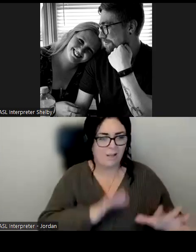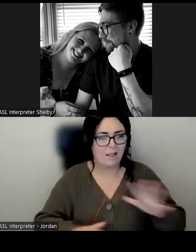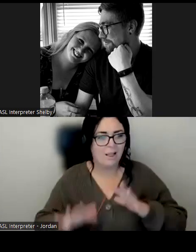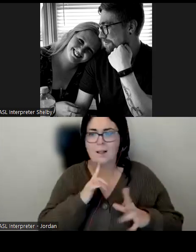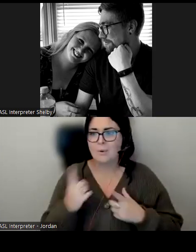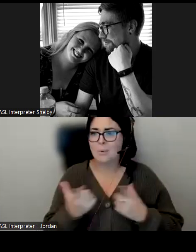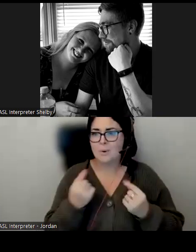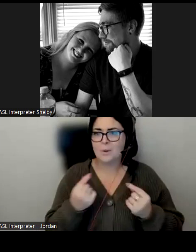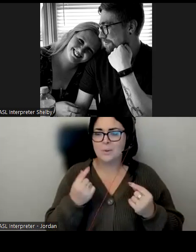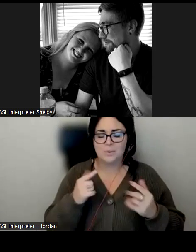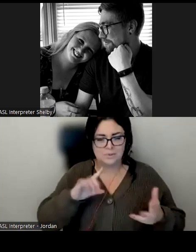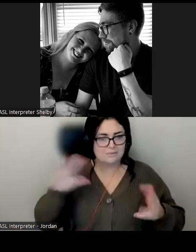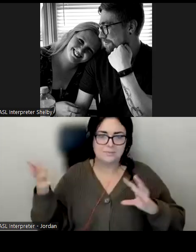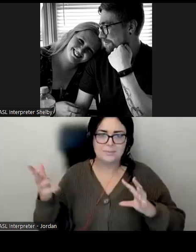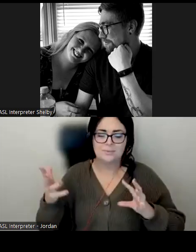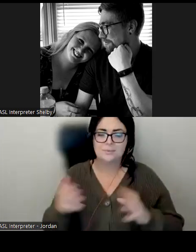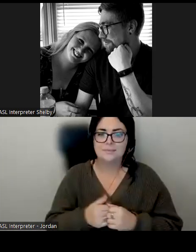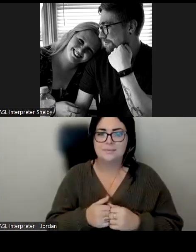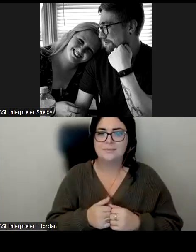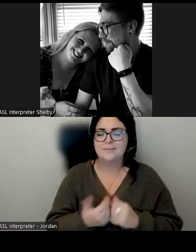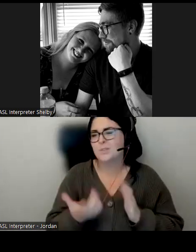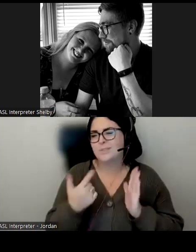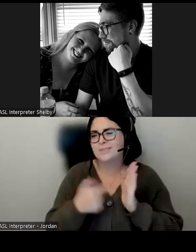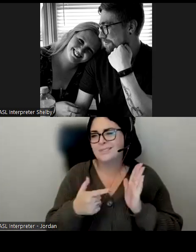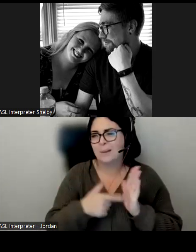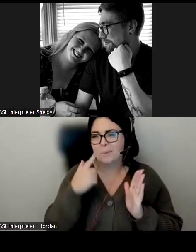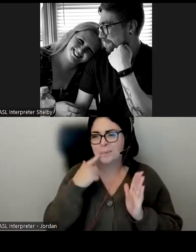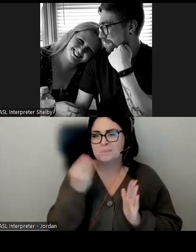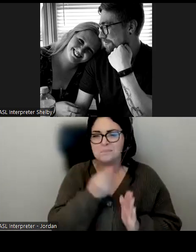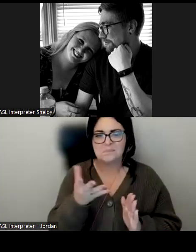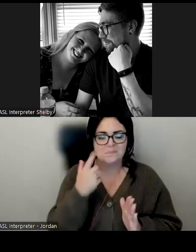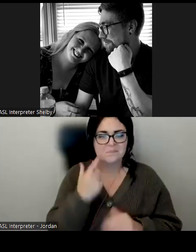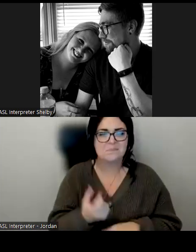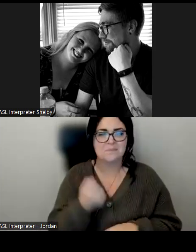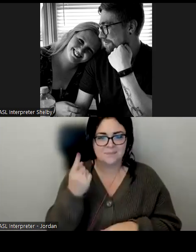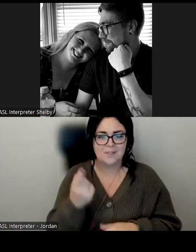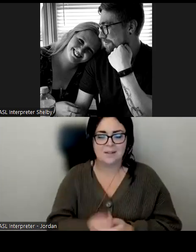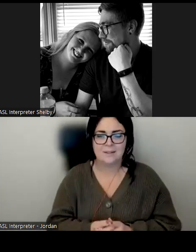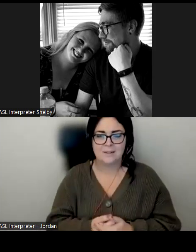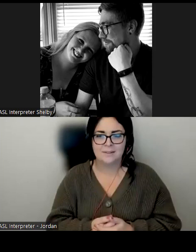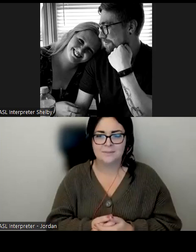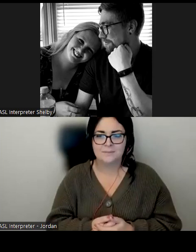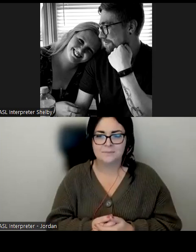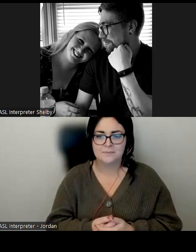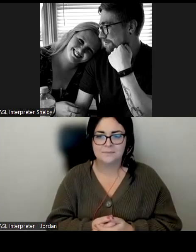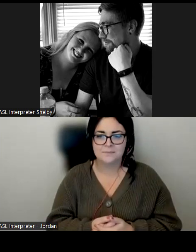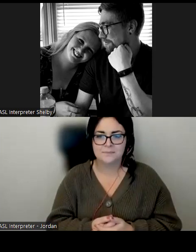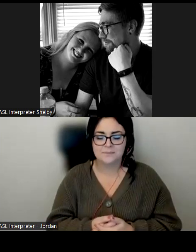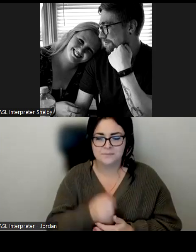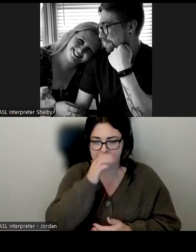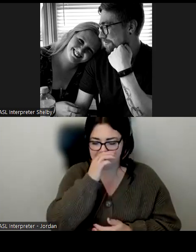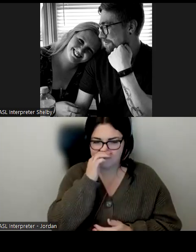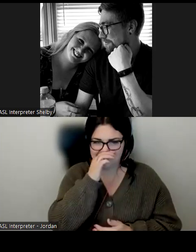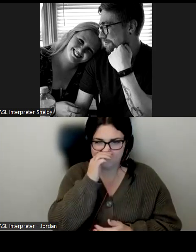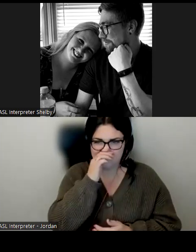little example to put that into context, but there's lots of different ways, that it